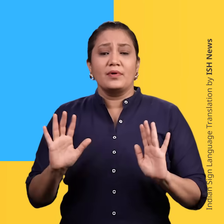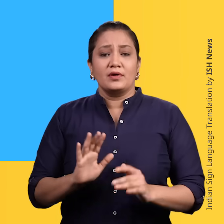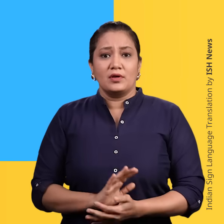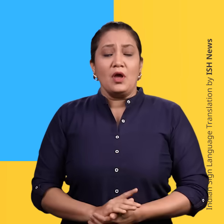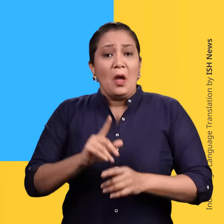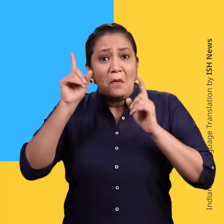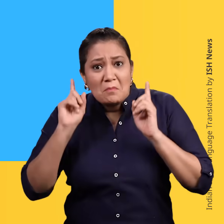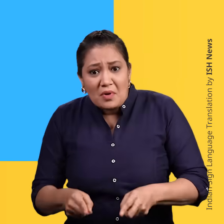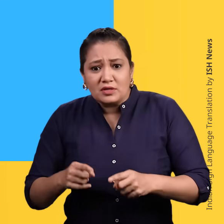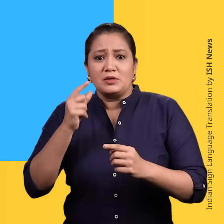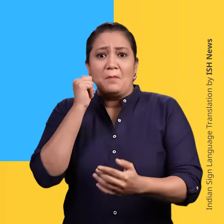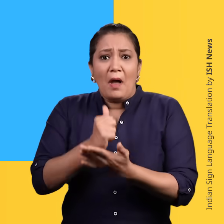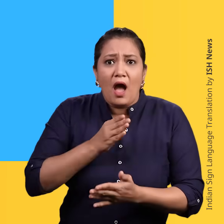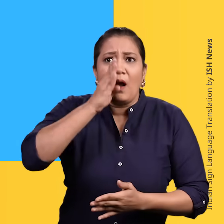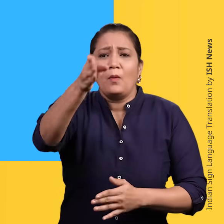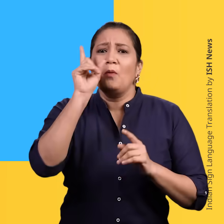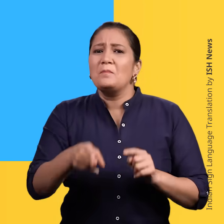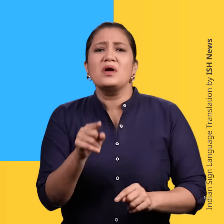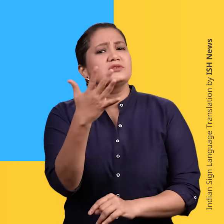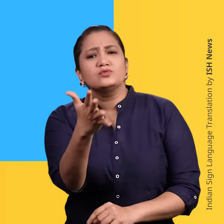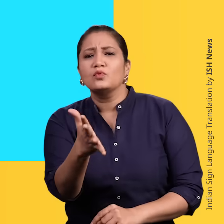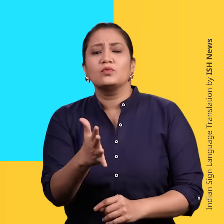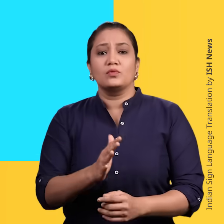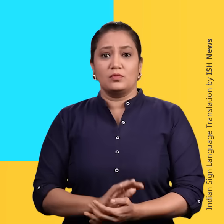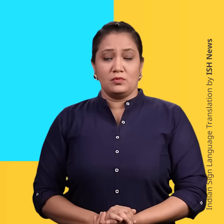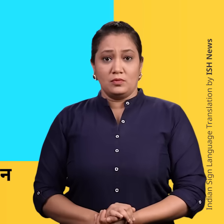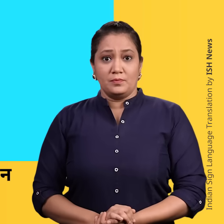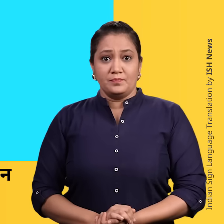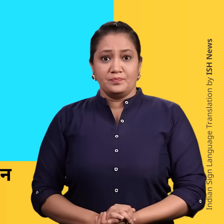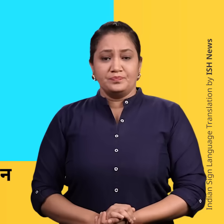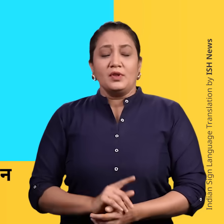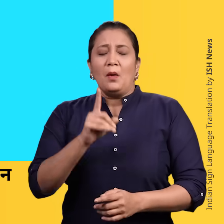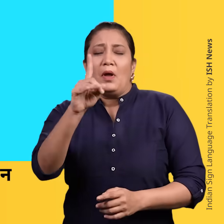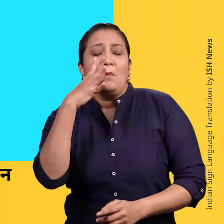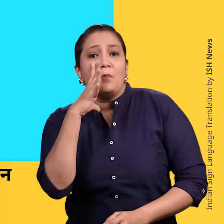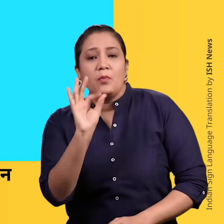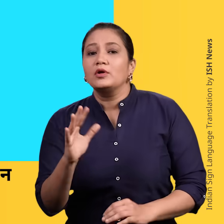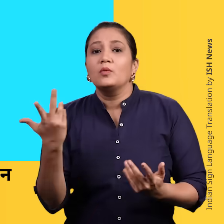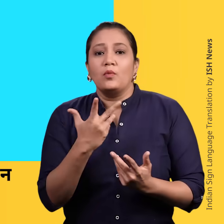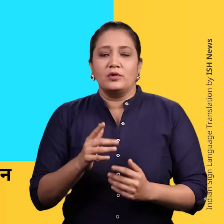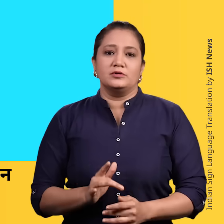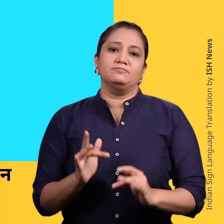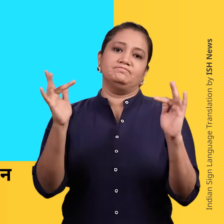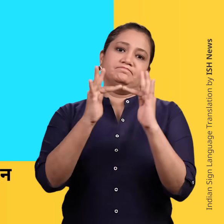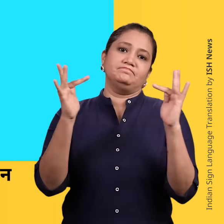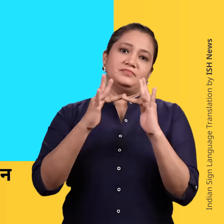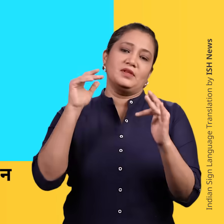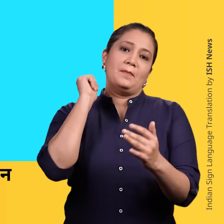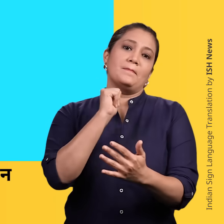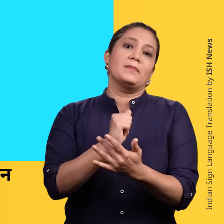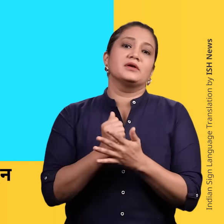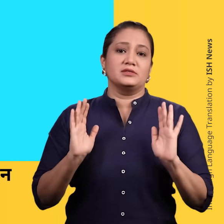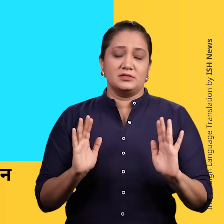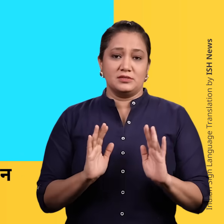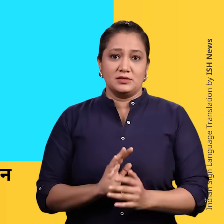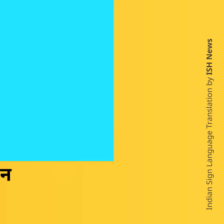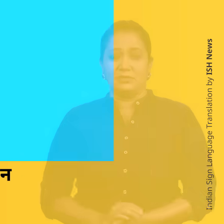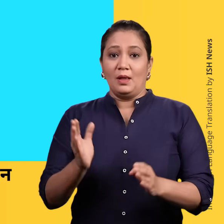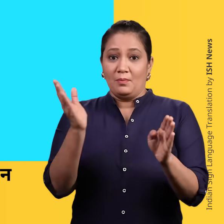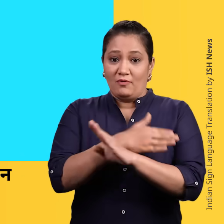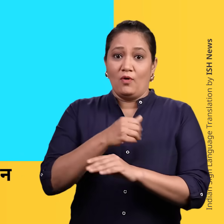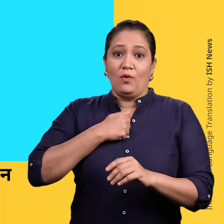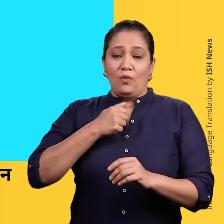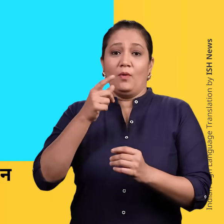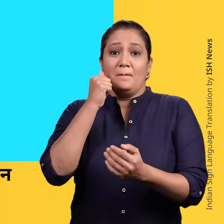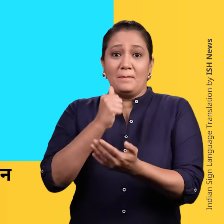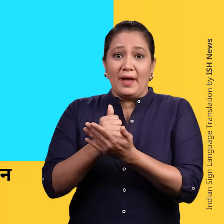time without needing to visit the bank. All that one requires is an internet connection and